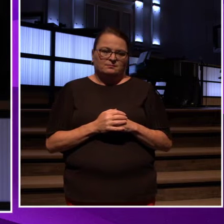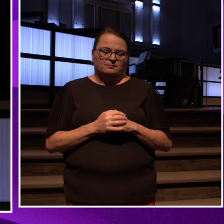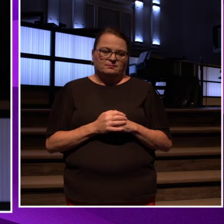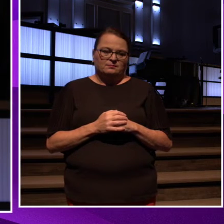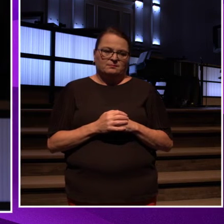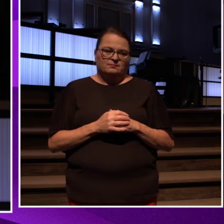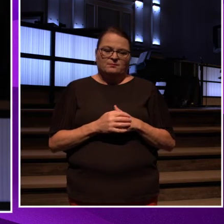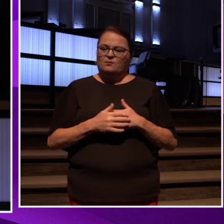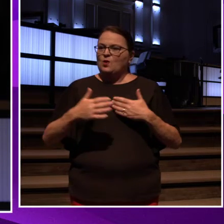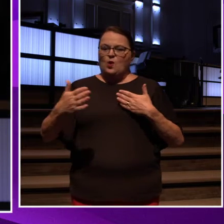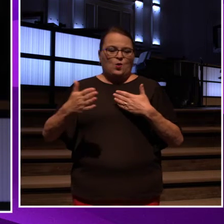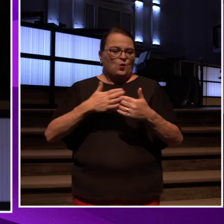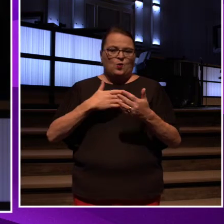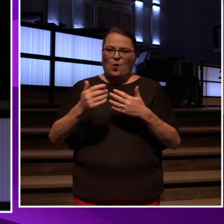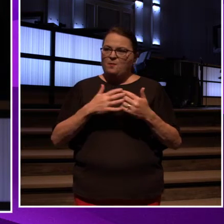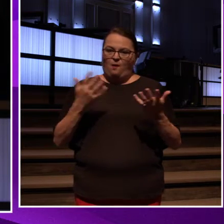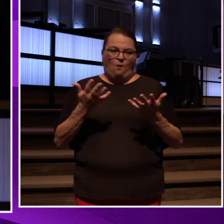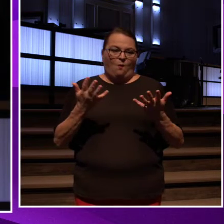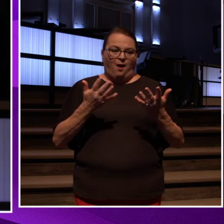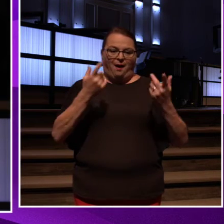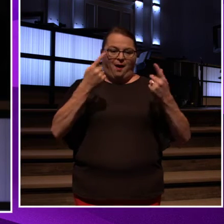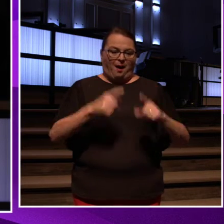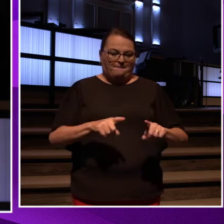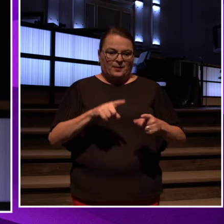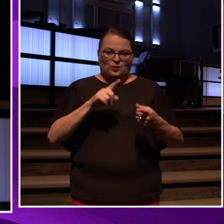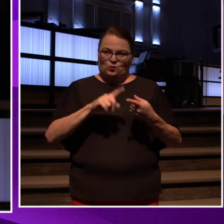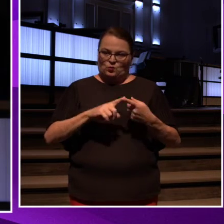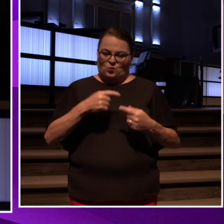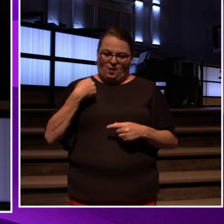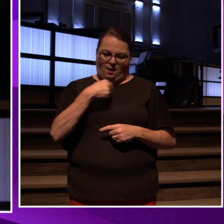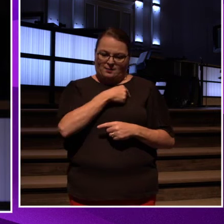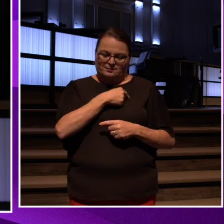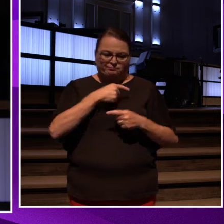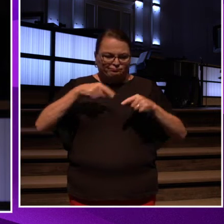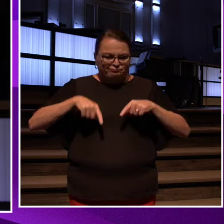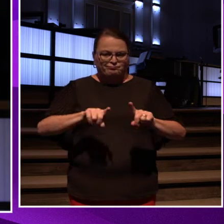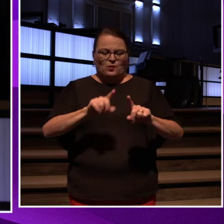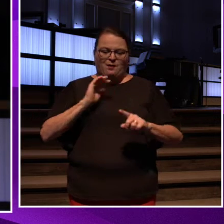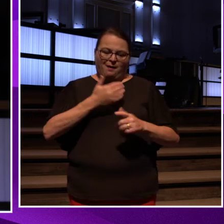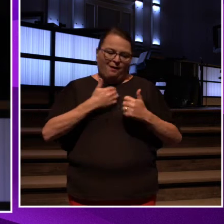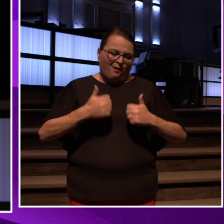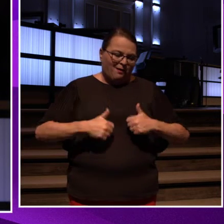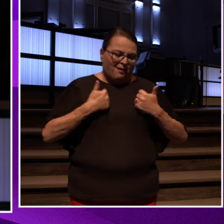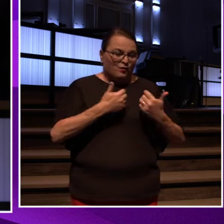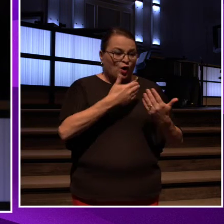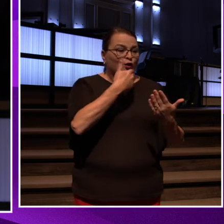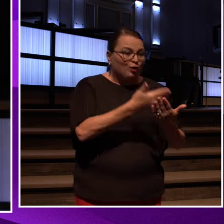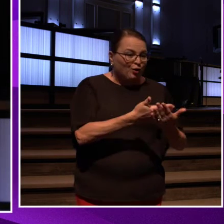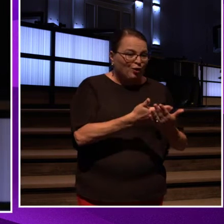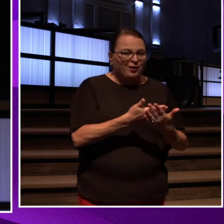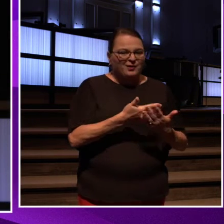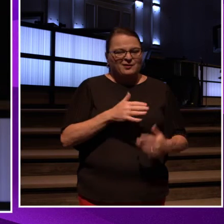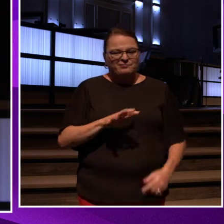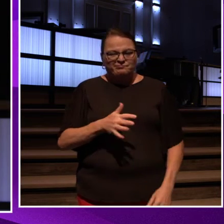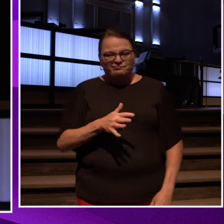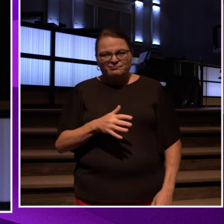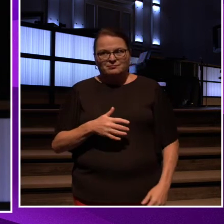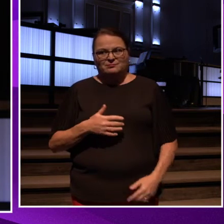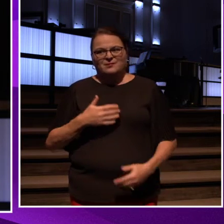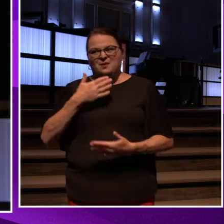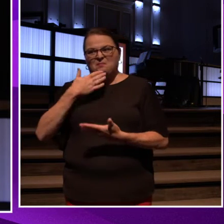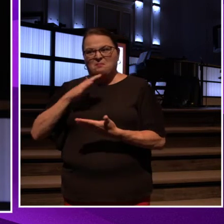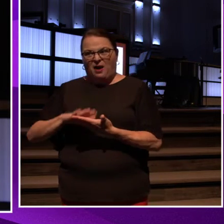No matter what has happened to us in life, the good, the not so good, the bad, and